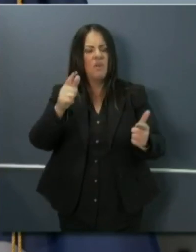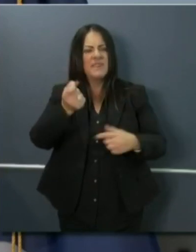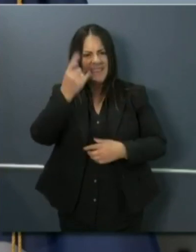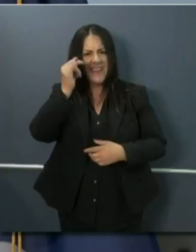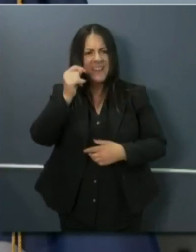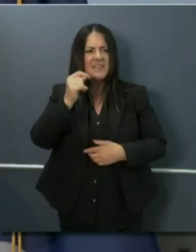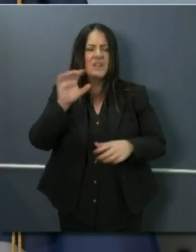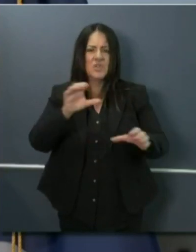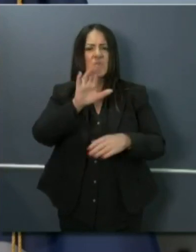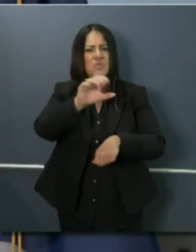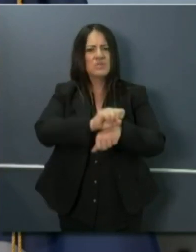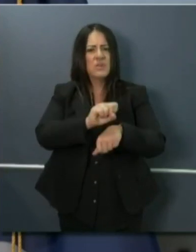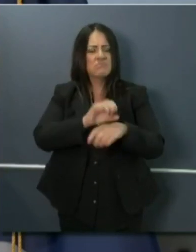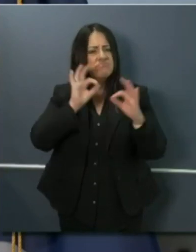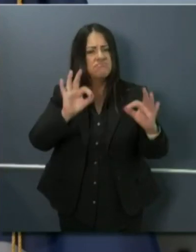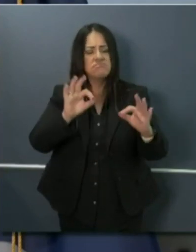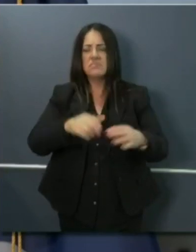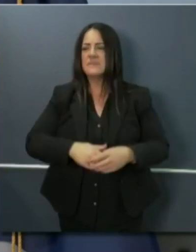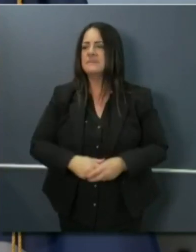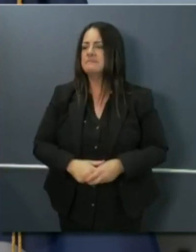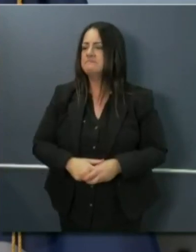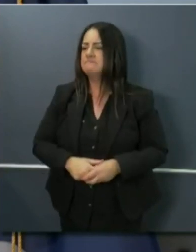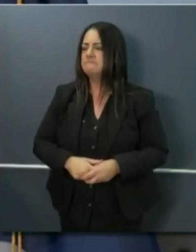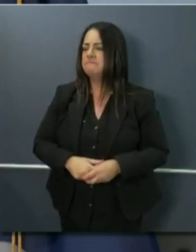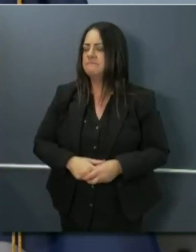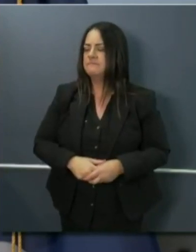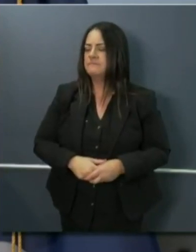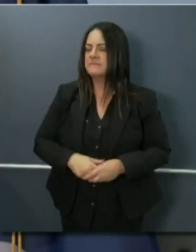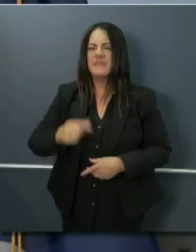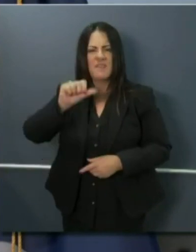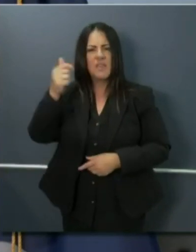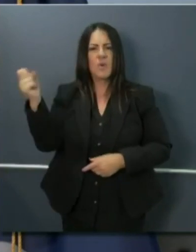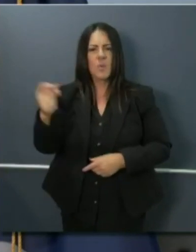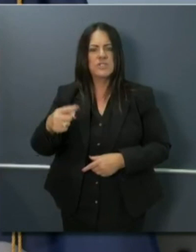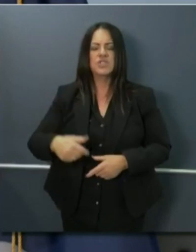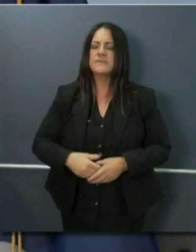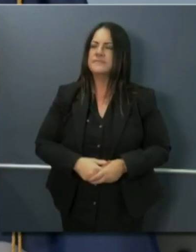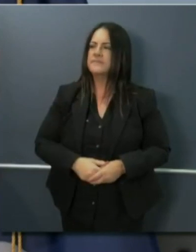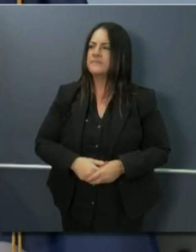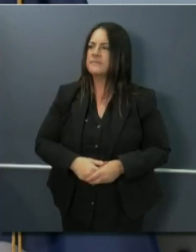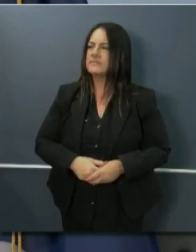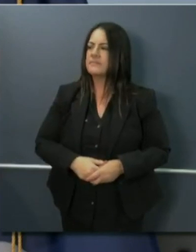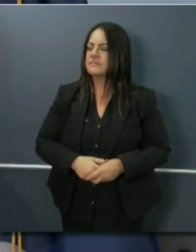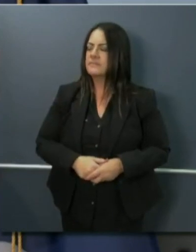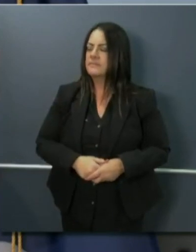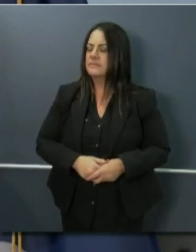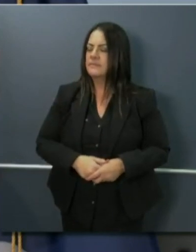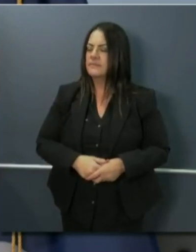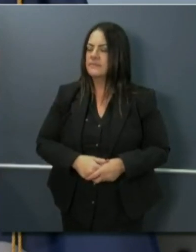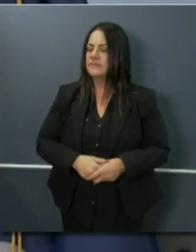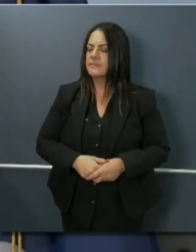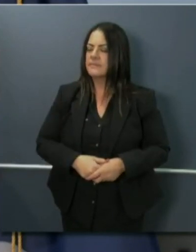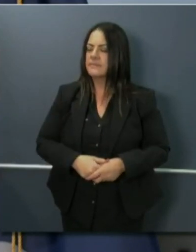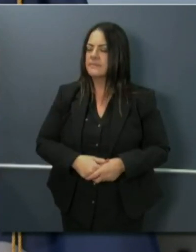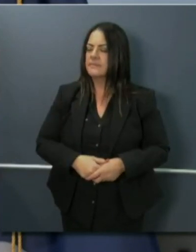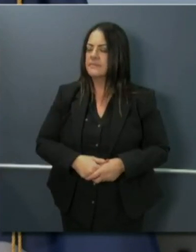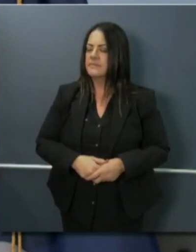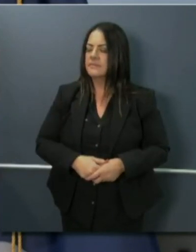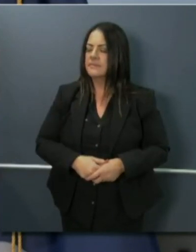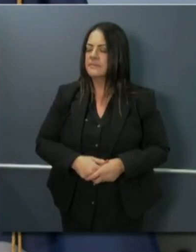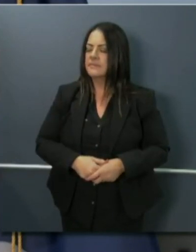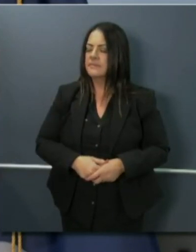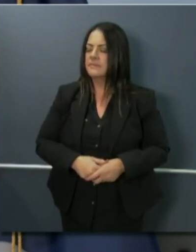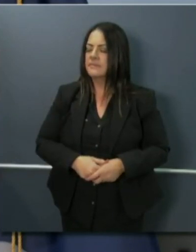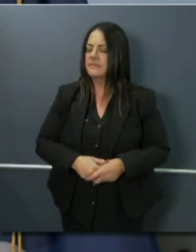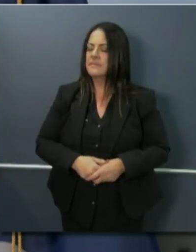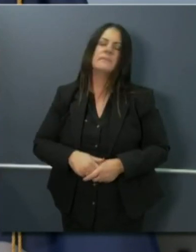please. Taryn Luna, Los Angeles Times. Hi, Governor. I have a two-part question. So one is, based on your community